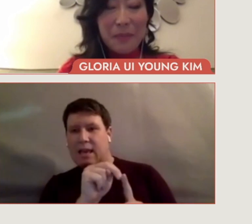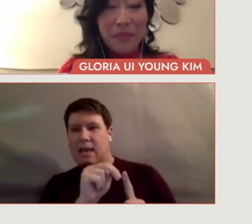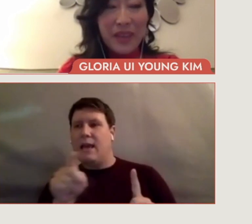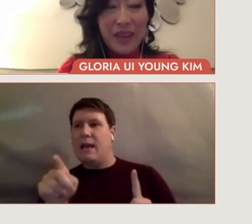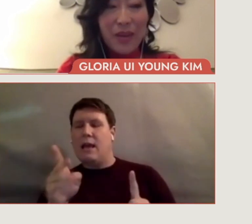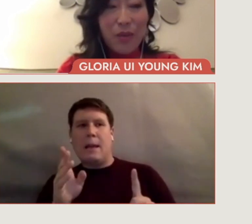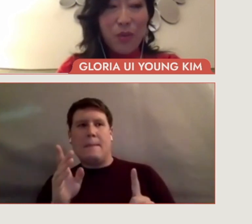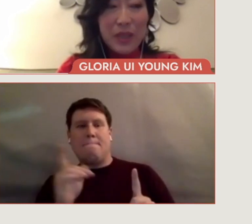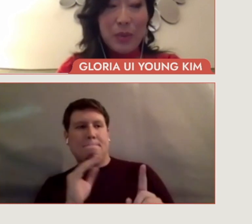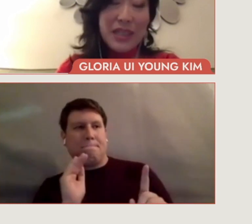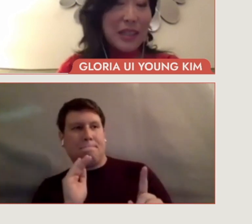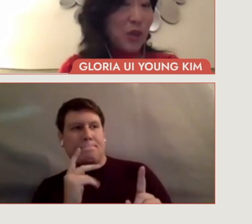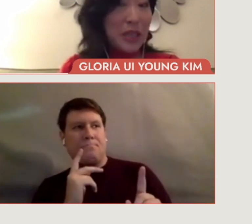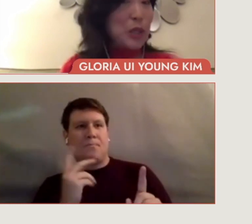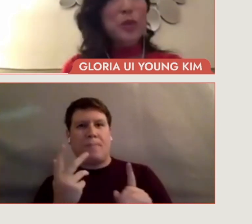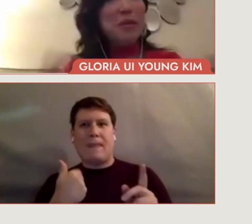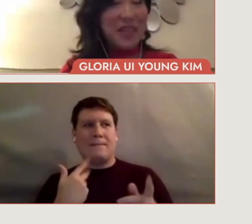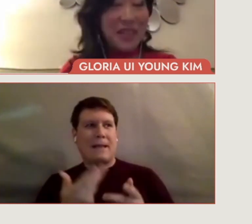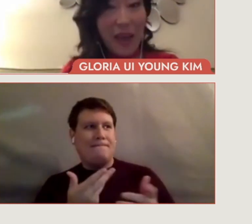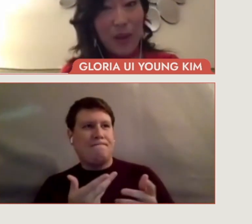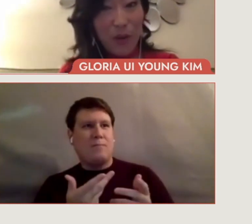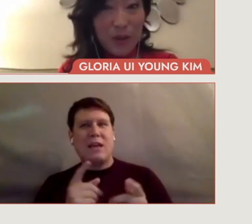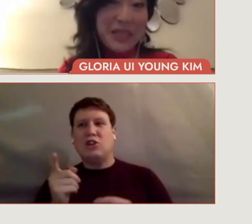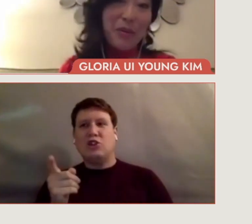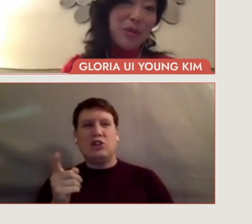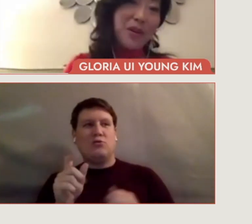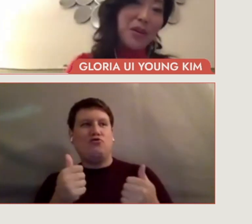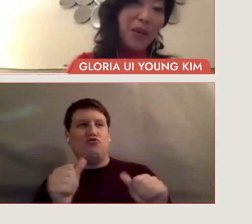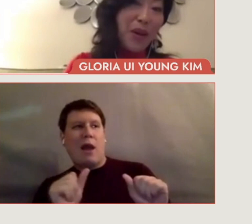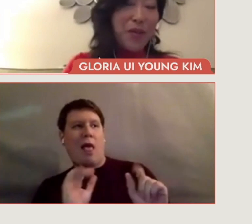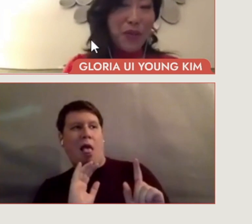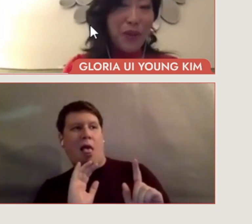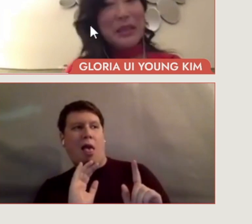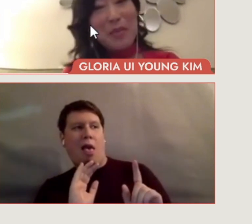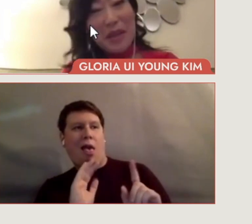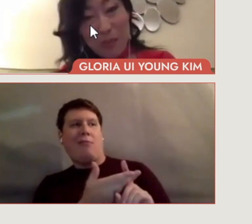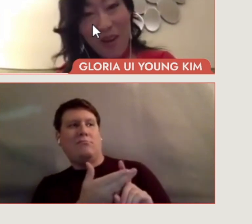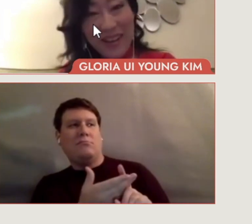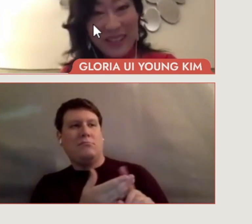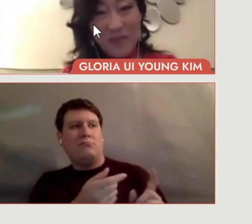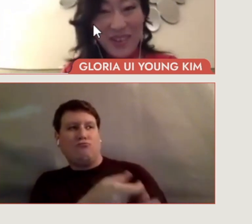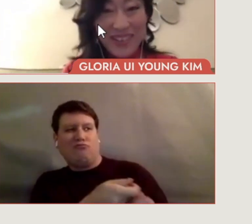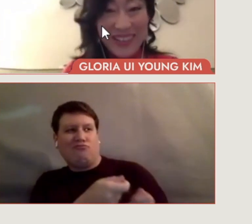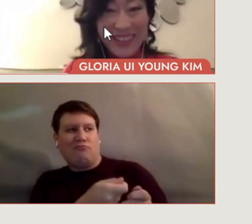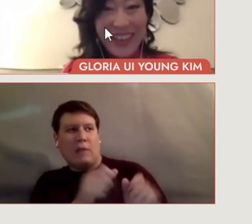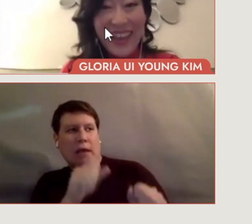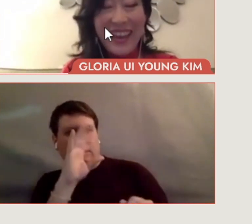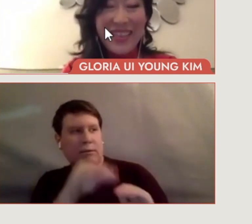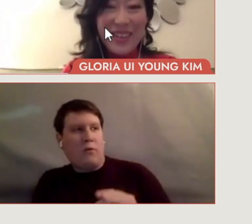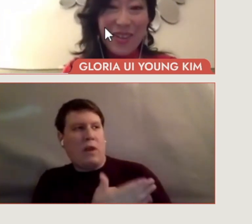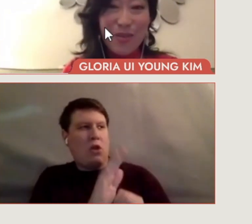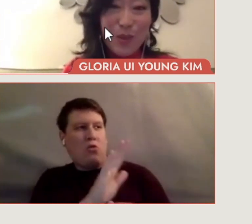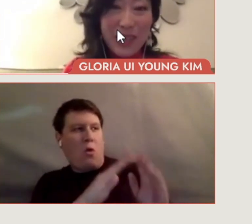she was basically trying to seduce him into allowing her to stay with her daughter for as little money as possible.